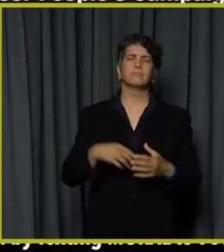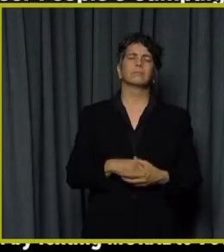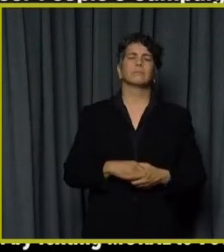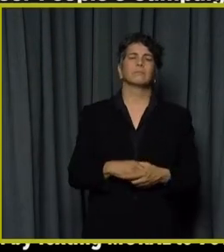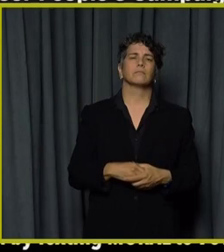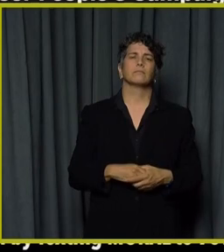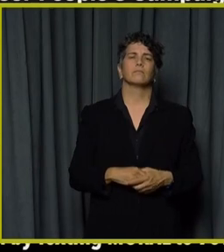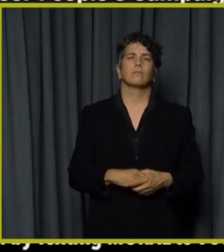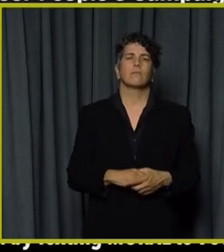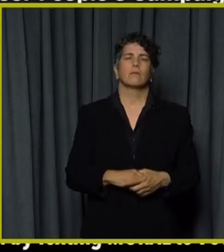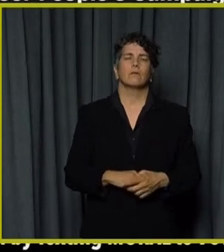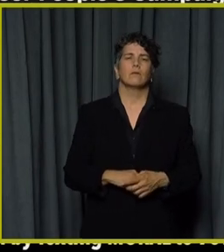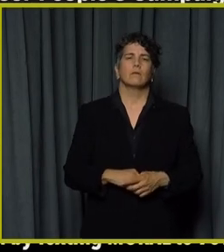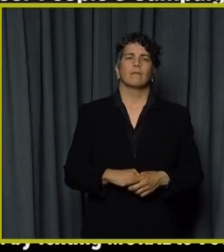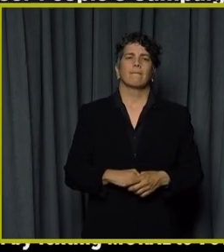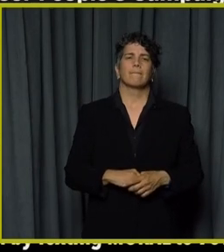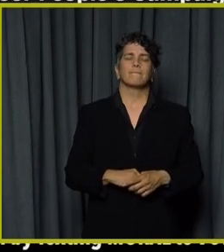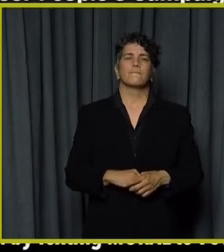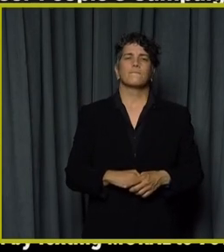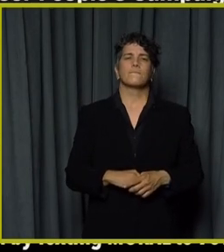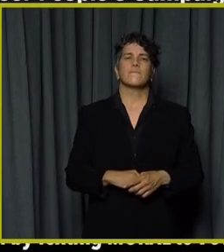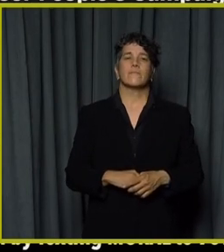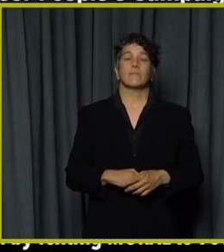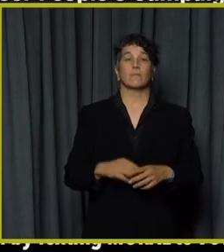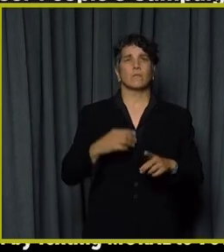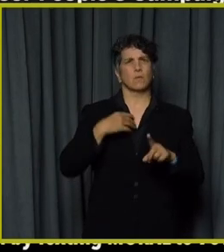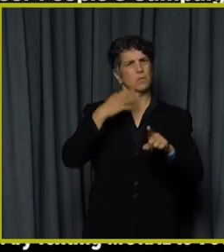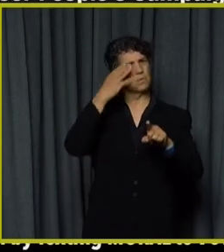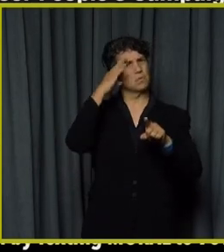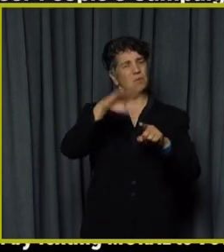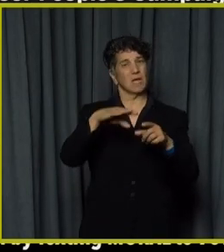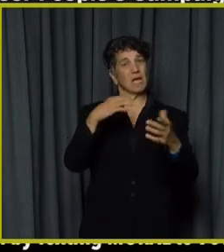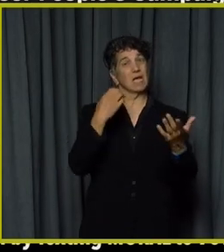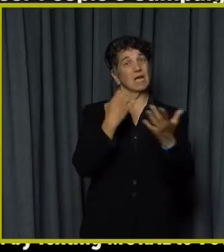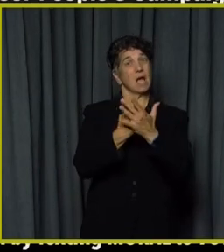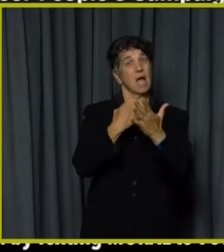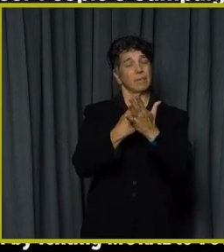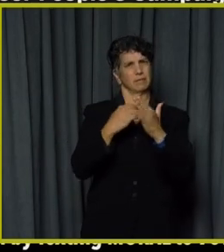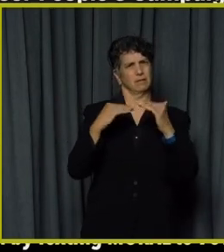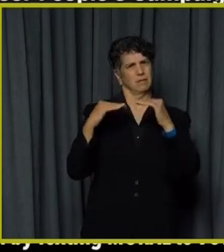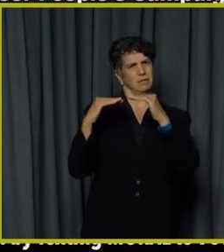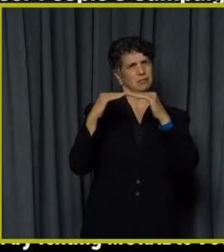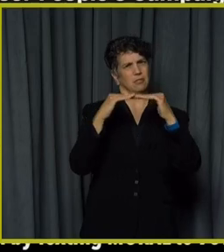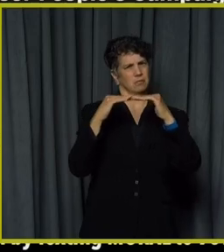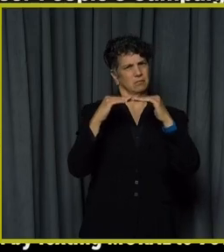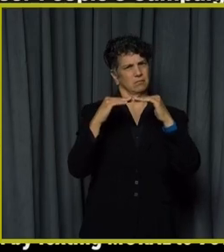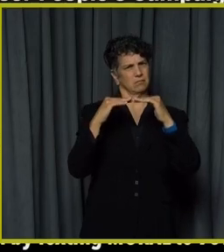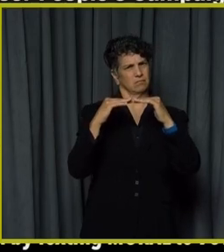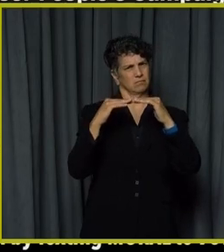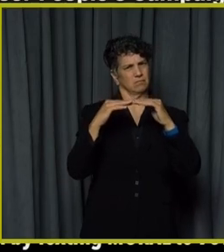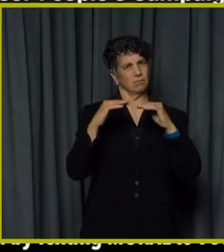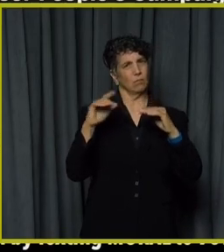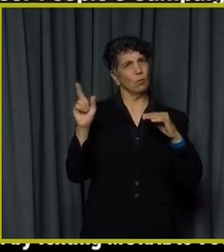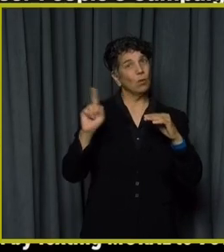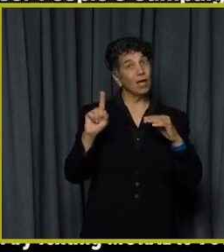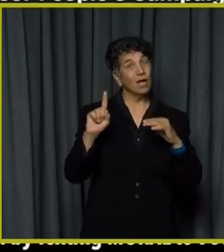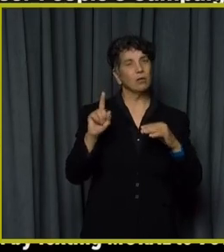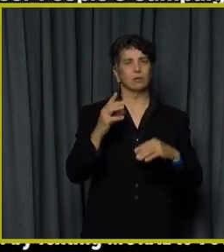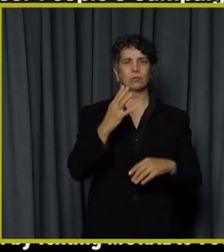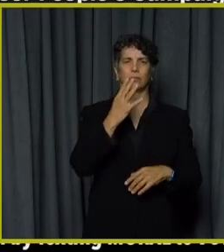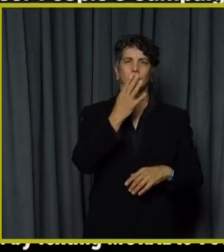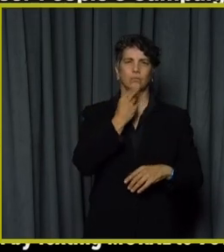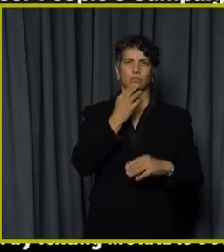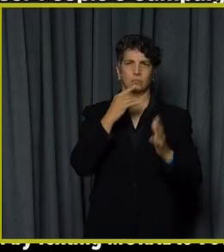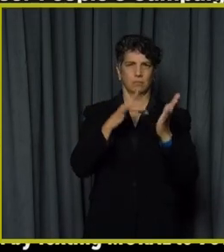and the boldest formula for economic justice comes straight out of the Hebrew Bible. In the 50th year, the Jubilee year, the